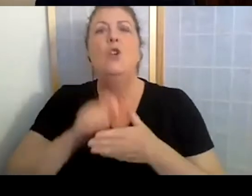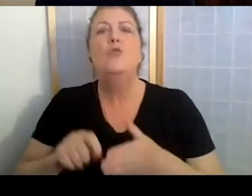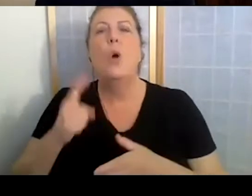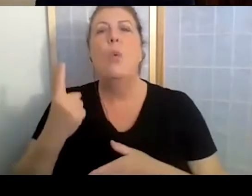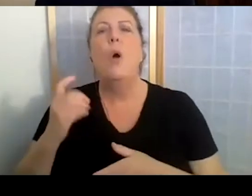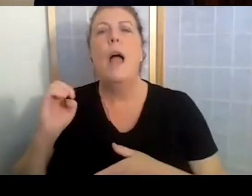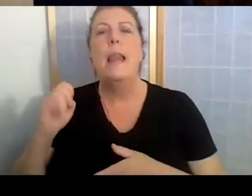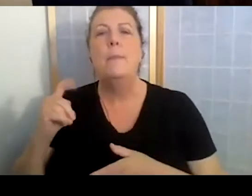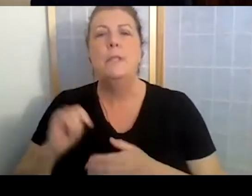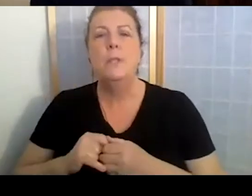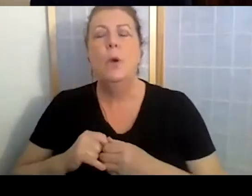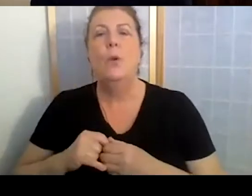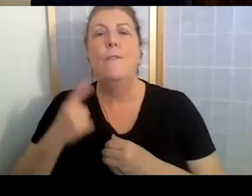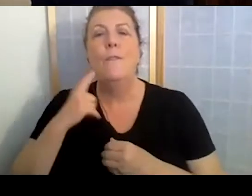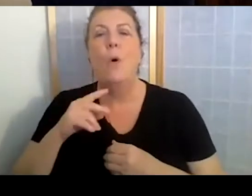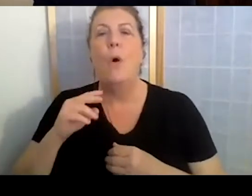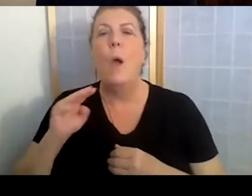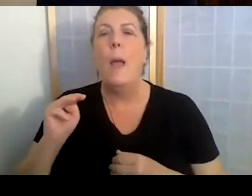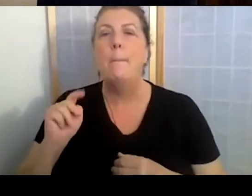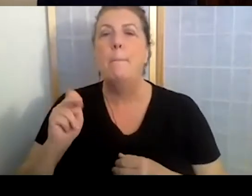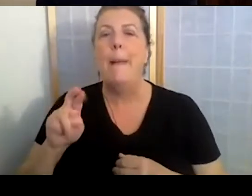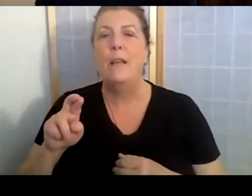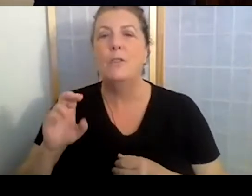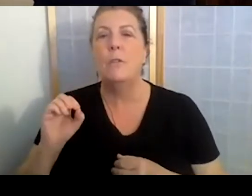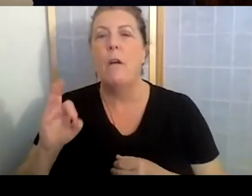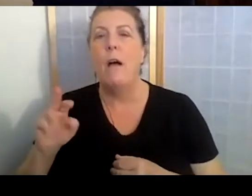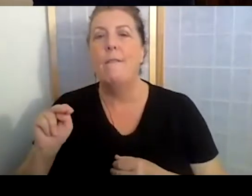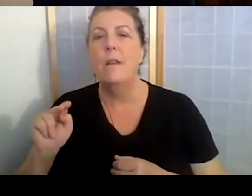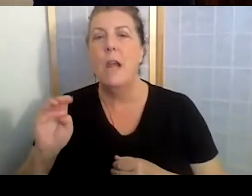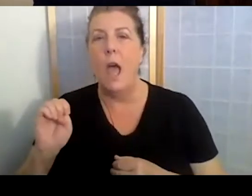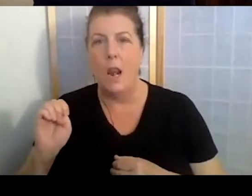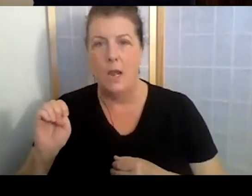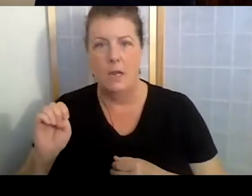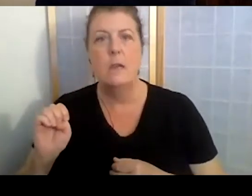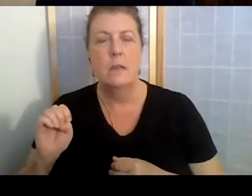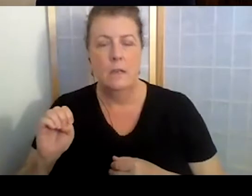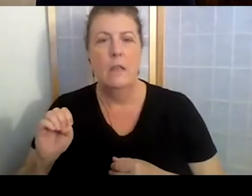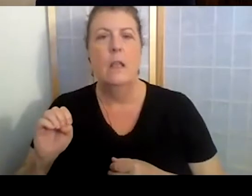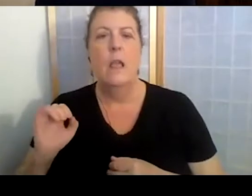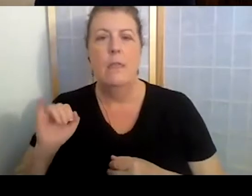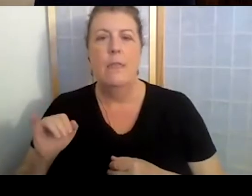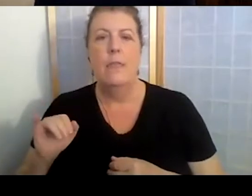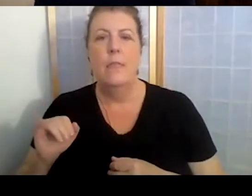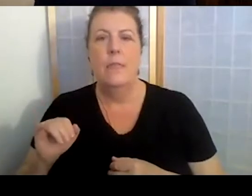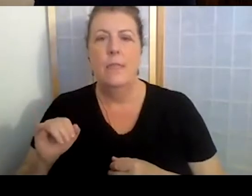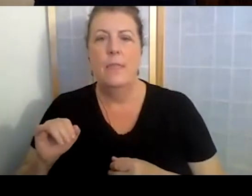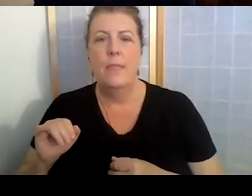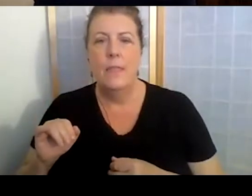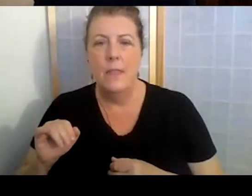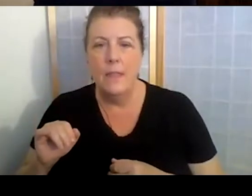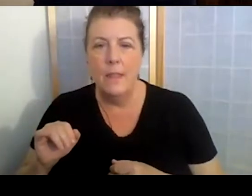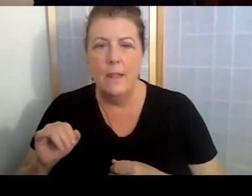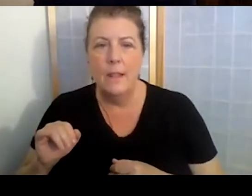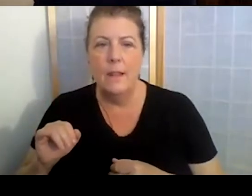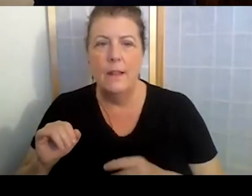I'm describing around 9 times in the space of a single episode. Kelvin is familiar with Master of